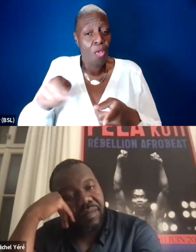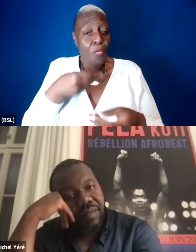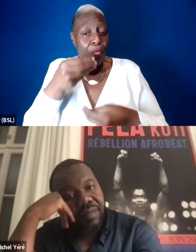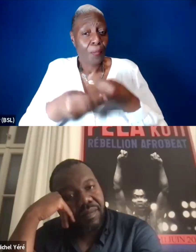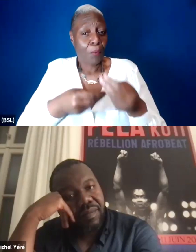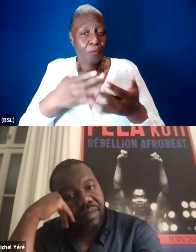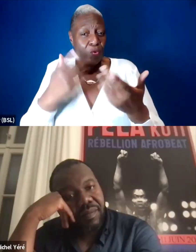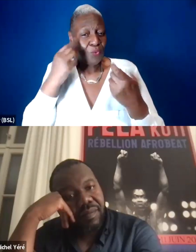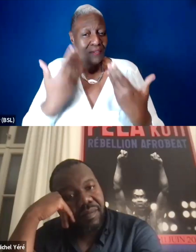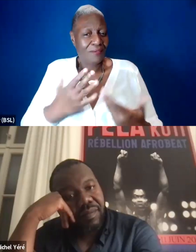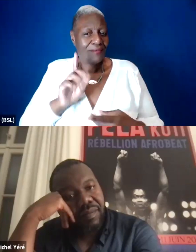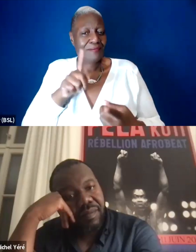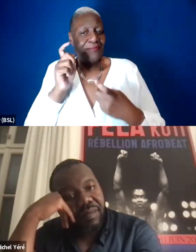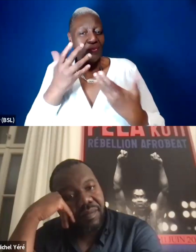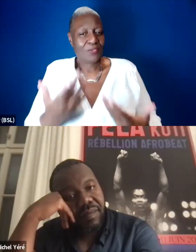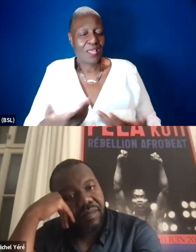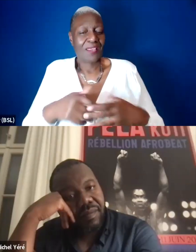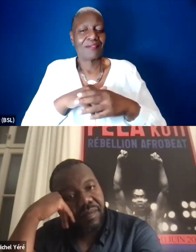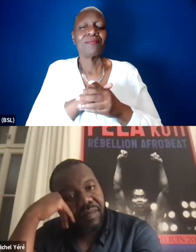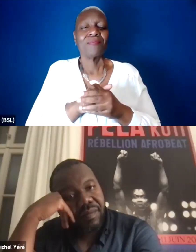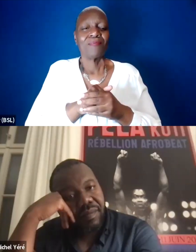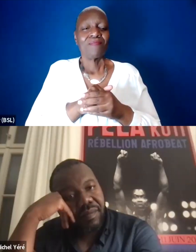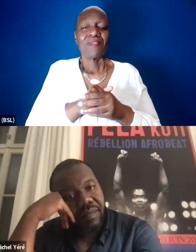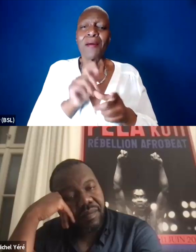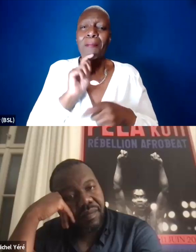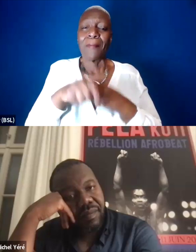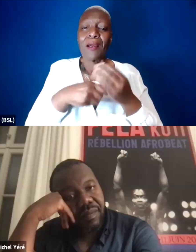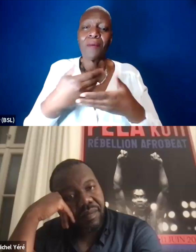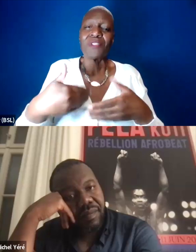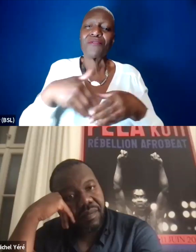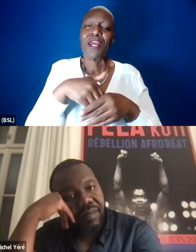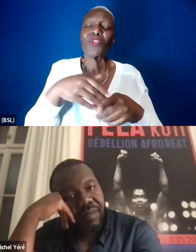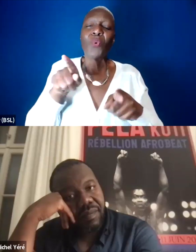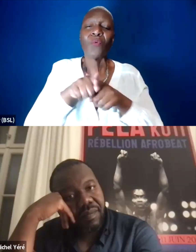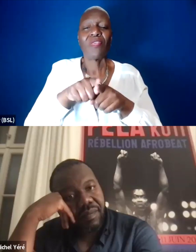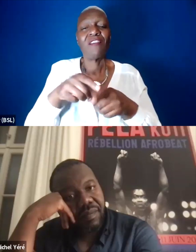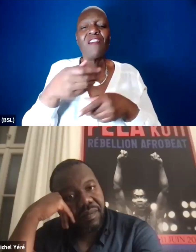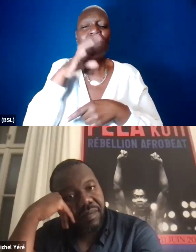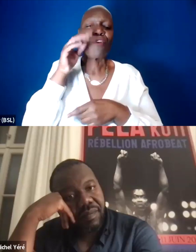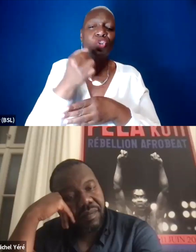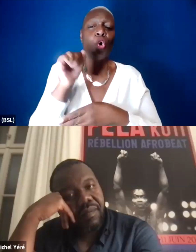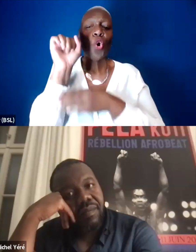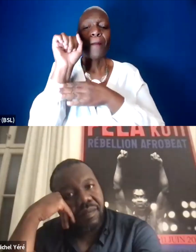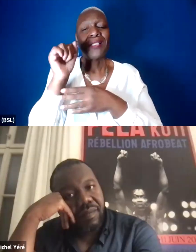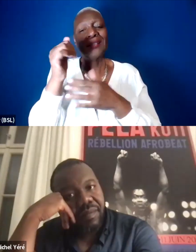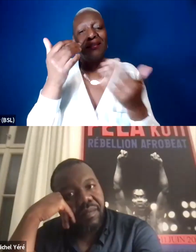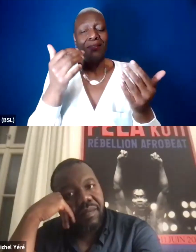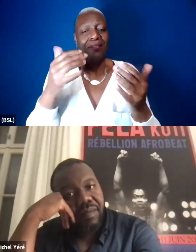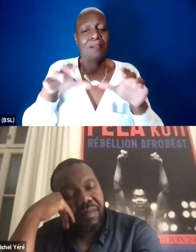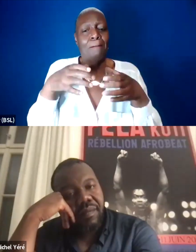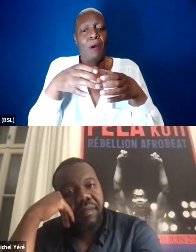his collection. He becomes a member of the French Communist Party in 1934,